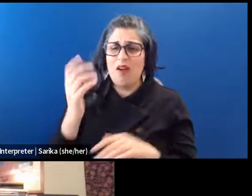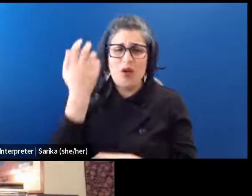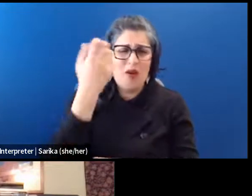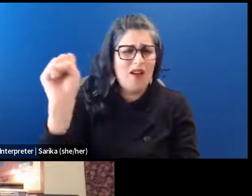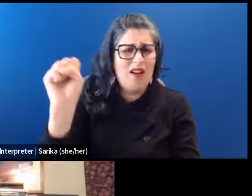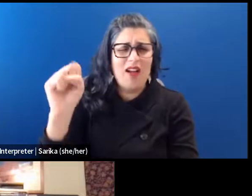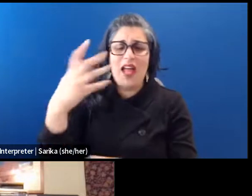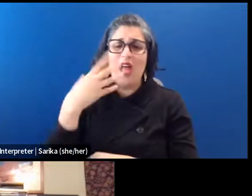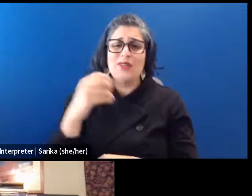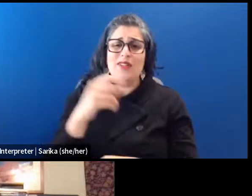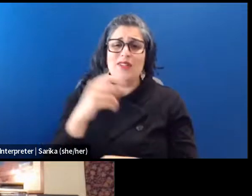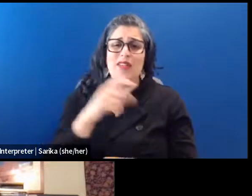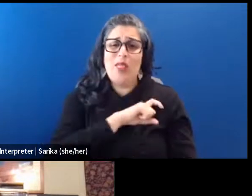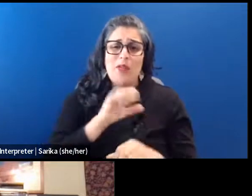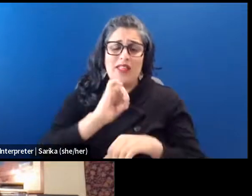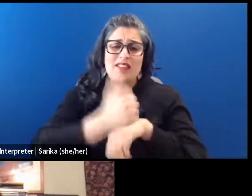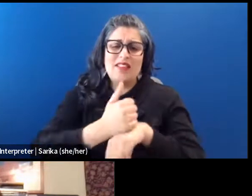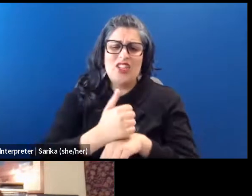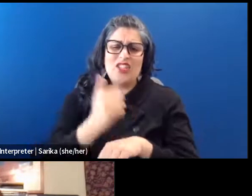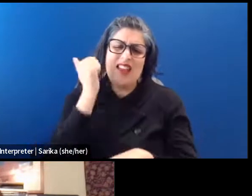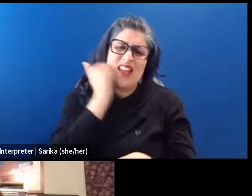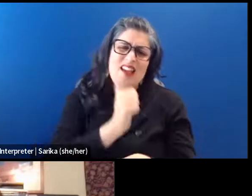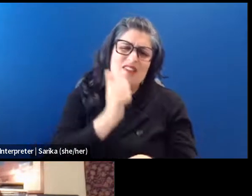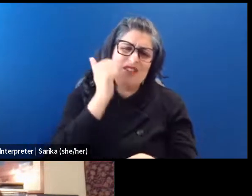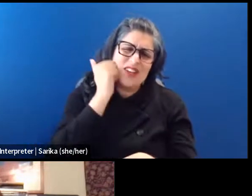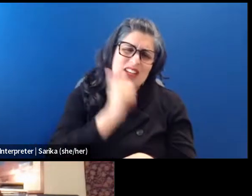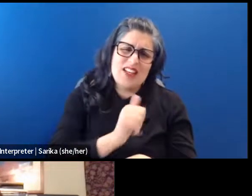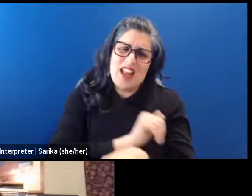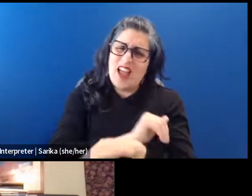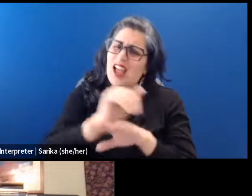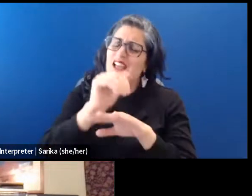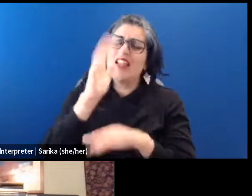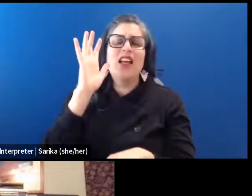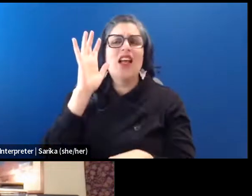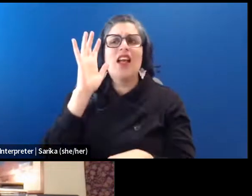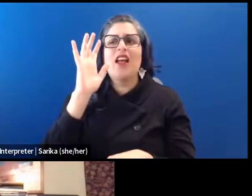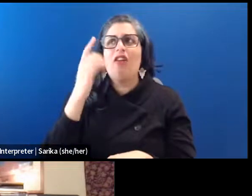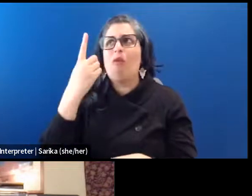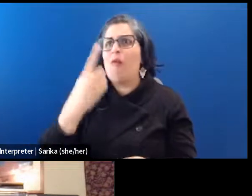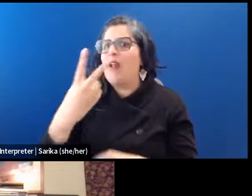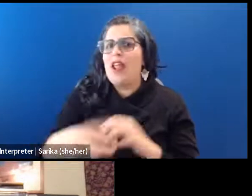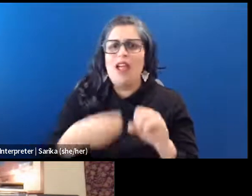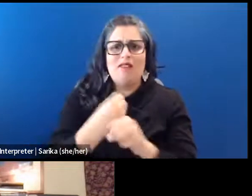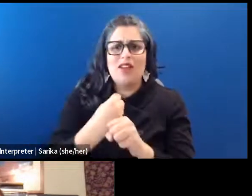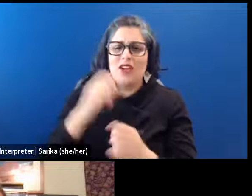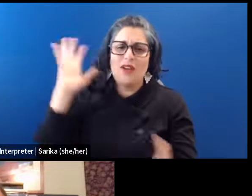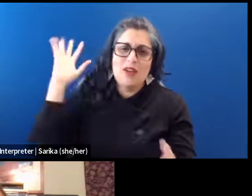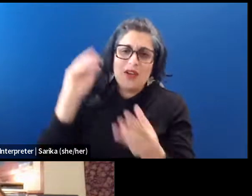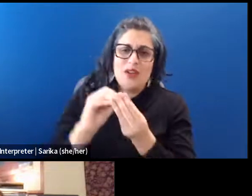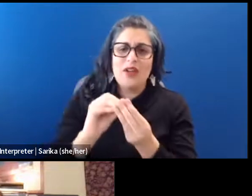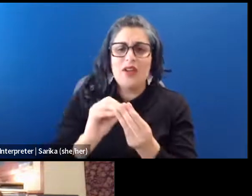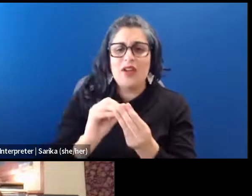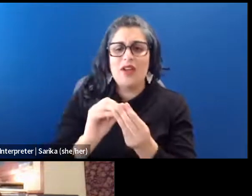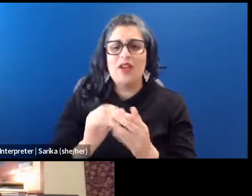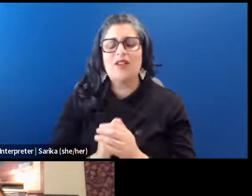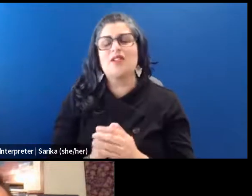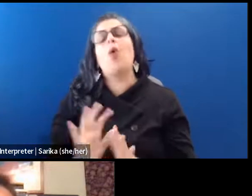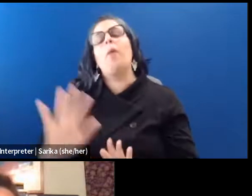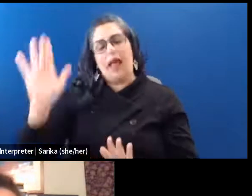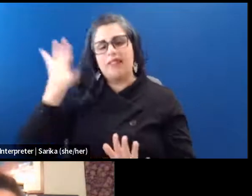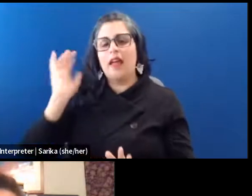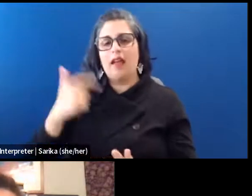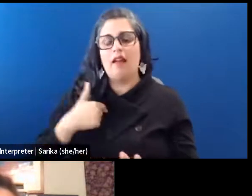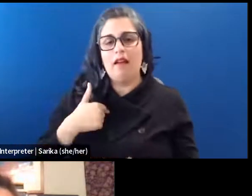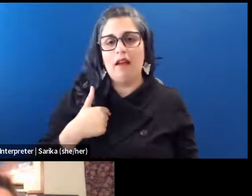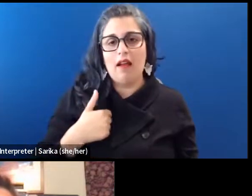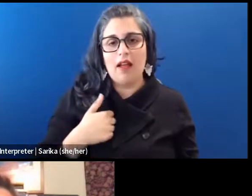night. And I was, well, at that time I was a parent of a young child and not living